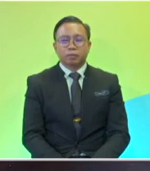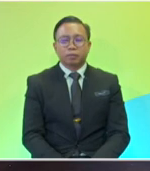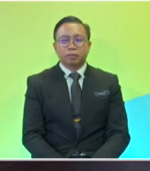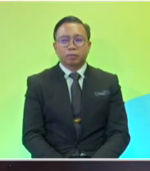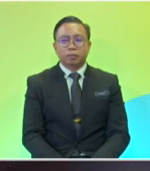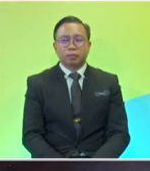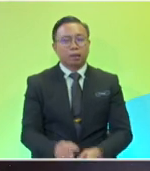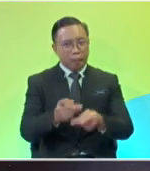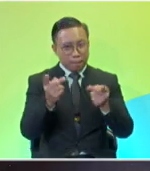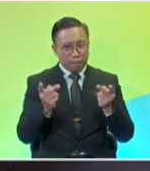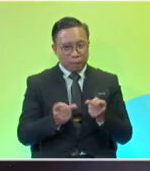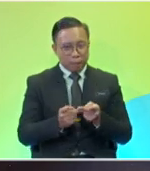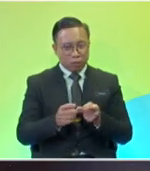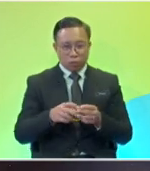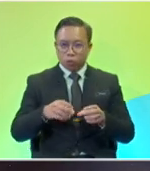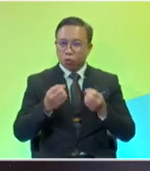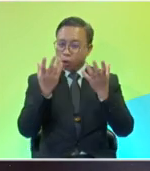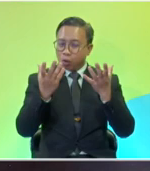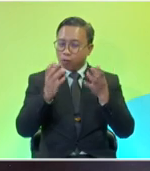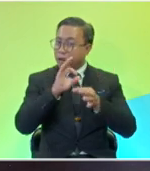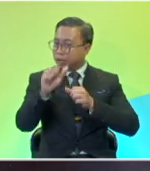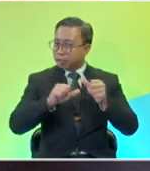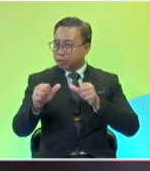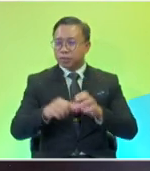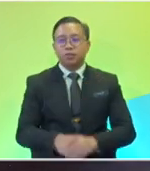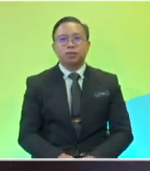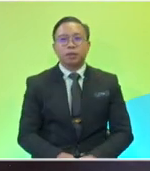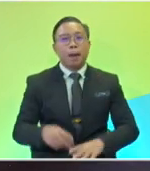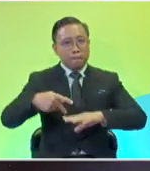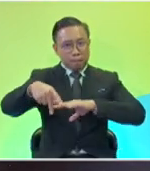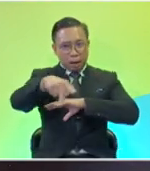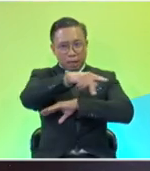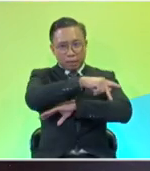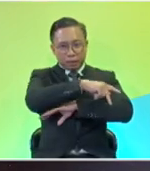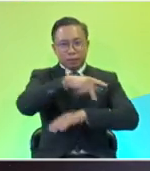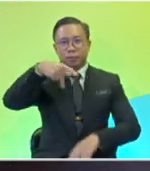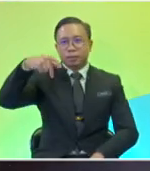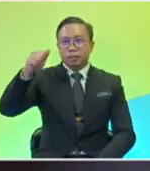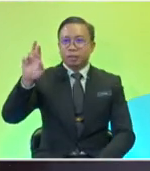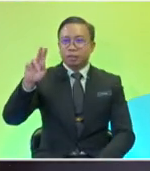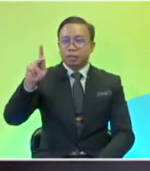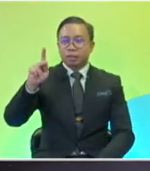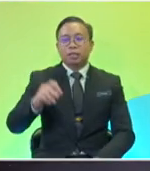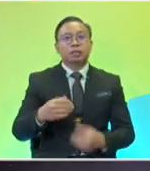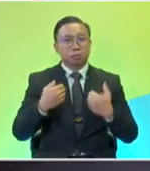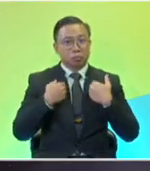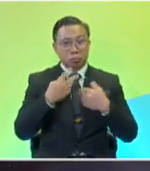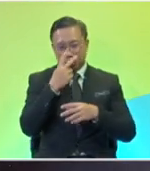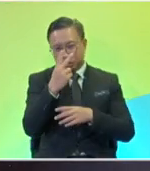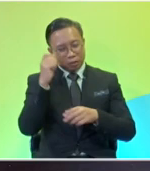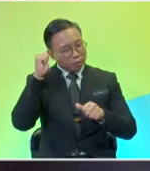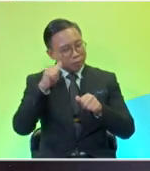It's a place where you can do a lot of activities. Oh, it's a park. Yes. Yeah, it's a park with a tree house. I used to remember